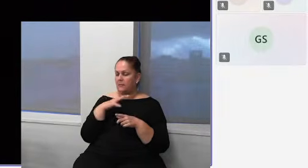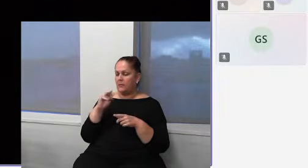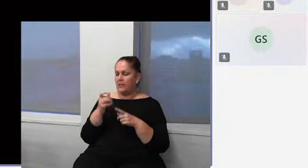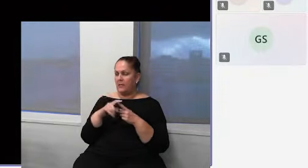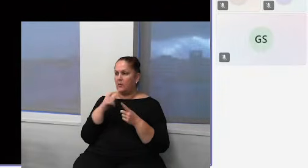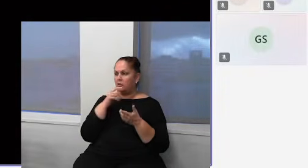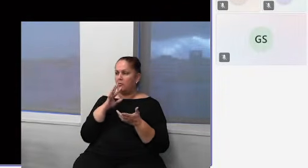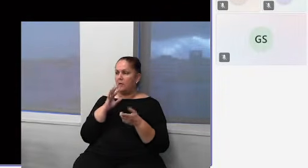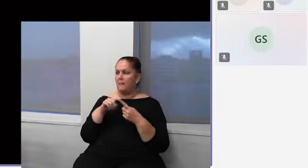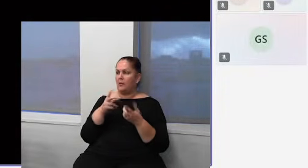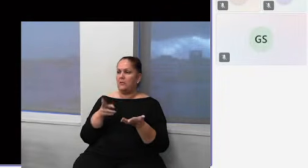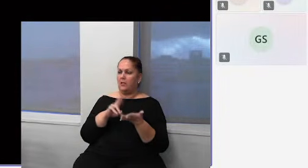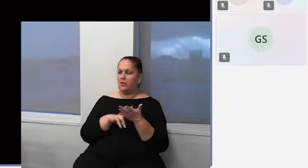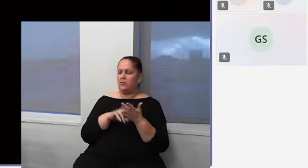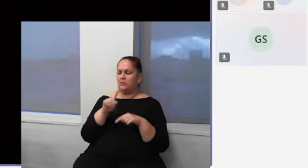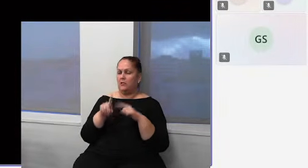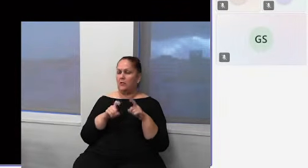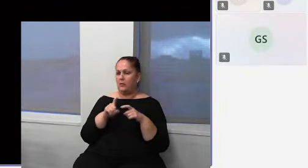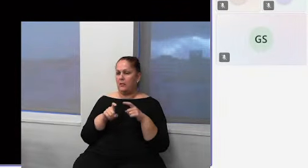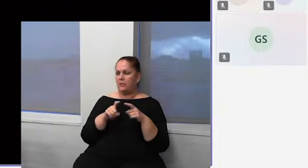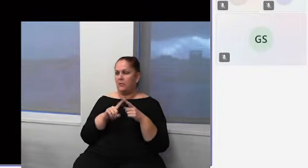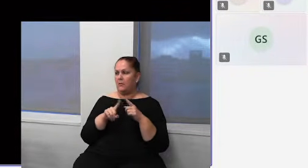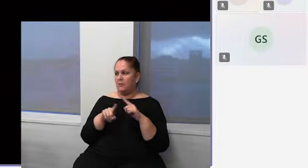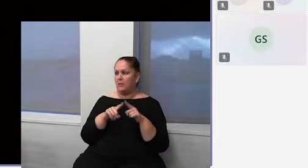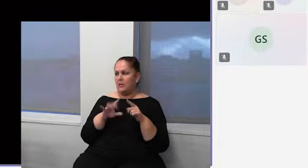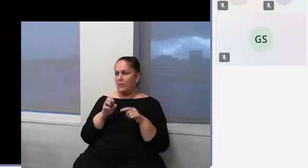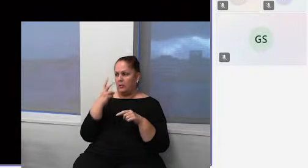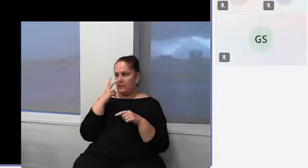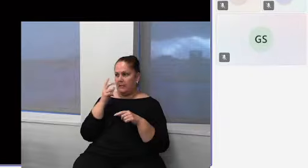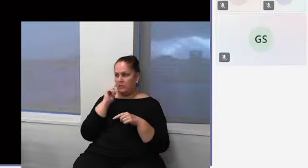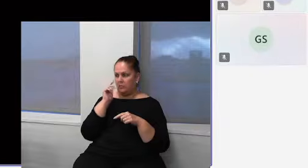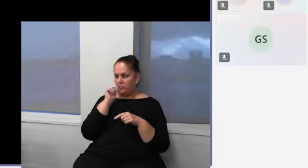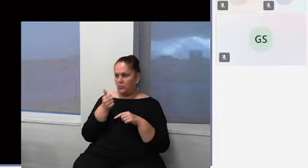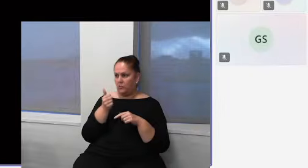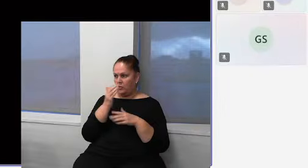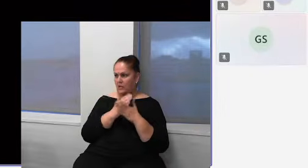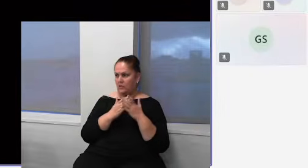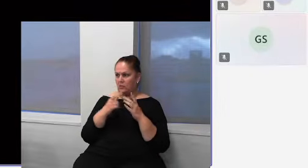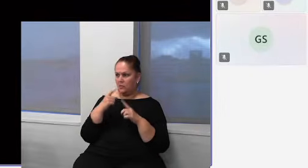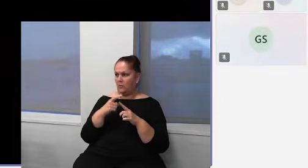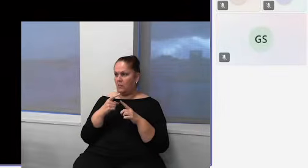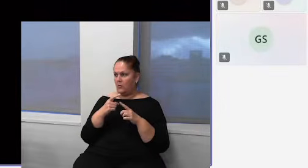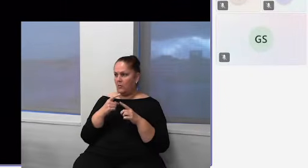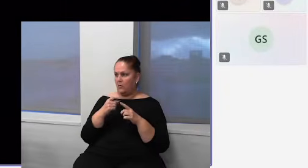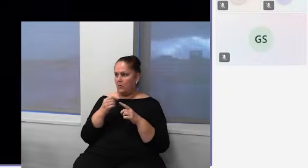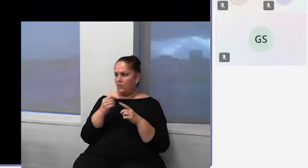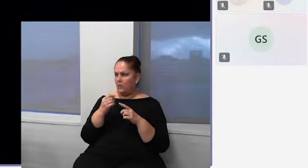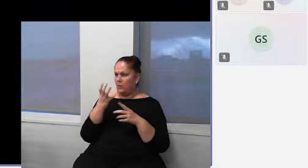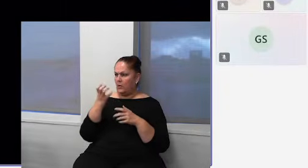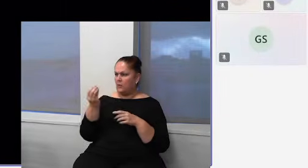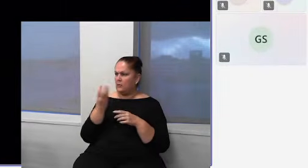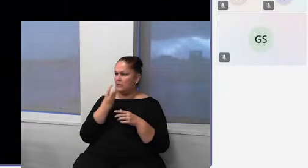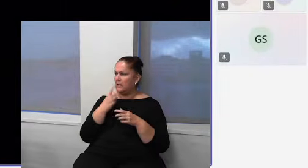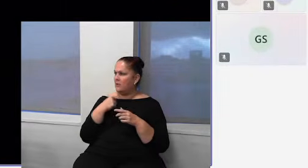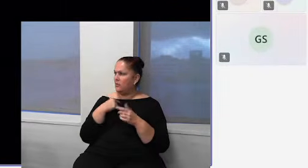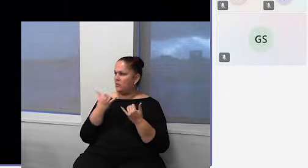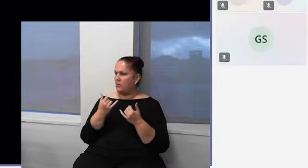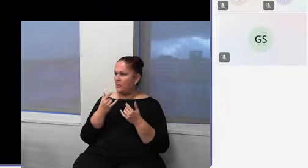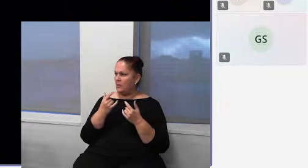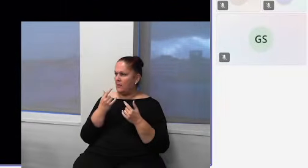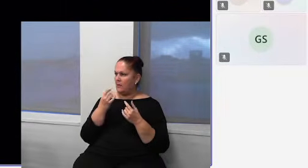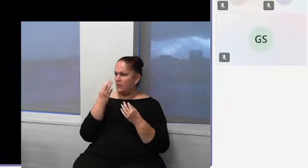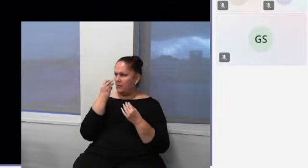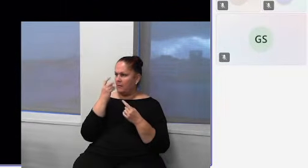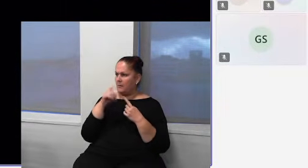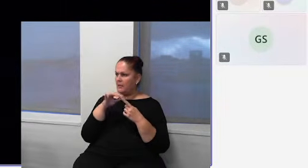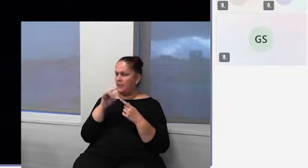about where to put the contract questions with respect to VM, but I do want to do that tomorrow at some point. What would you like? Why don't you tell us now what